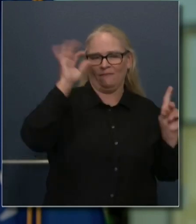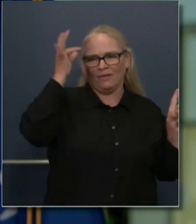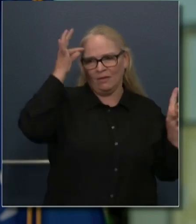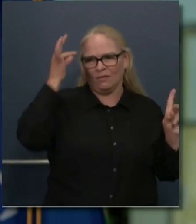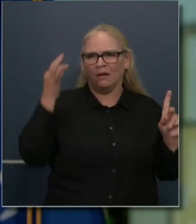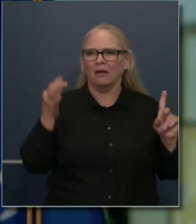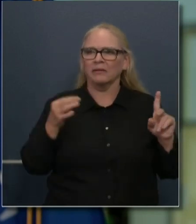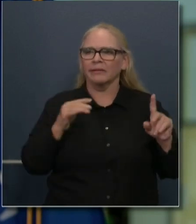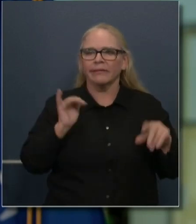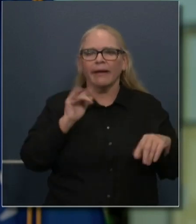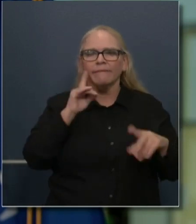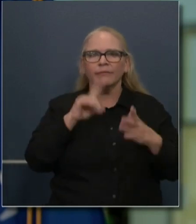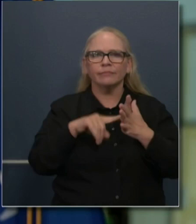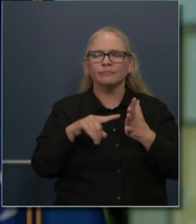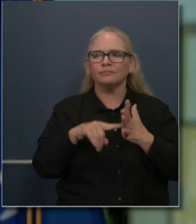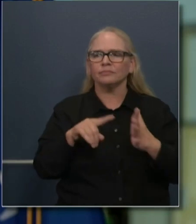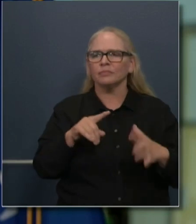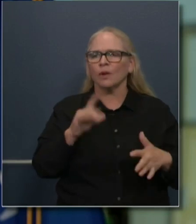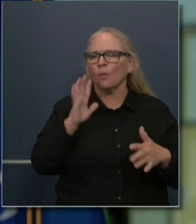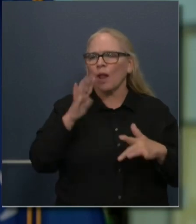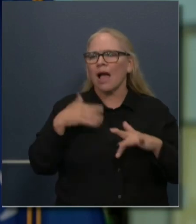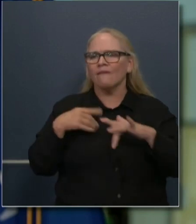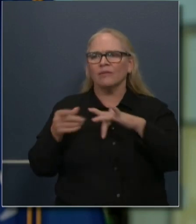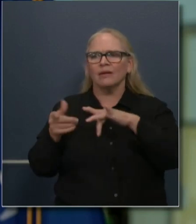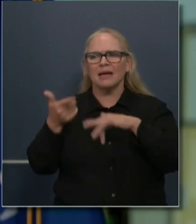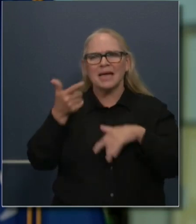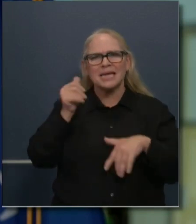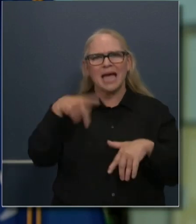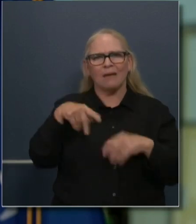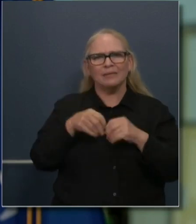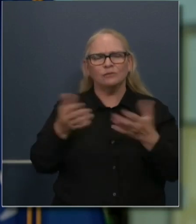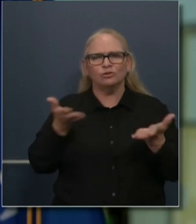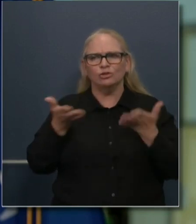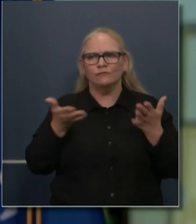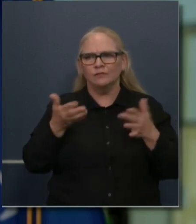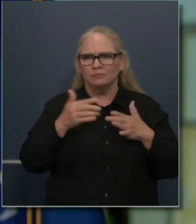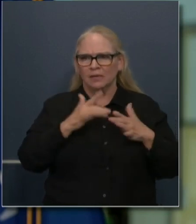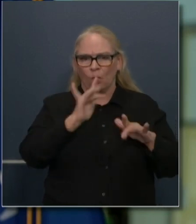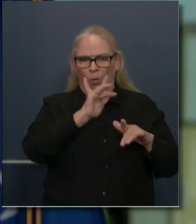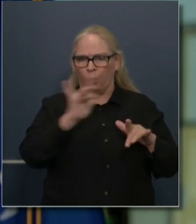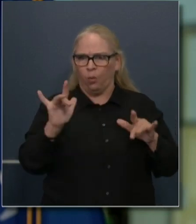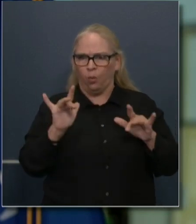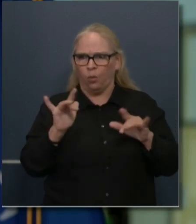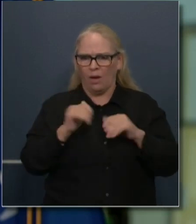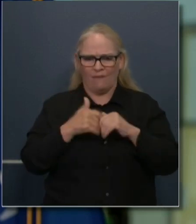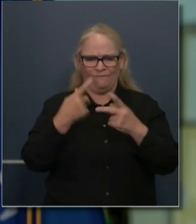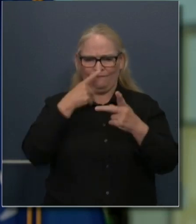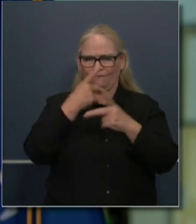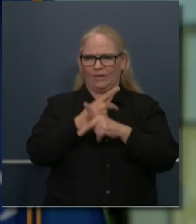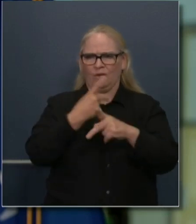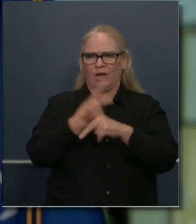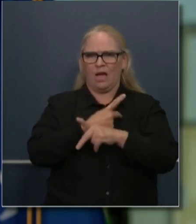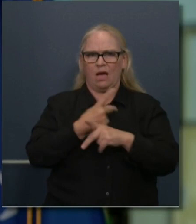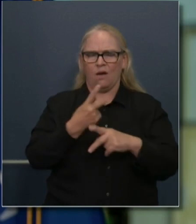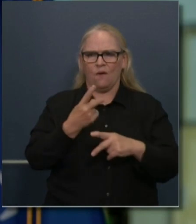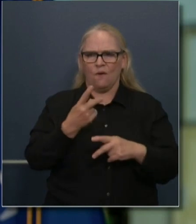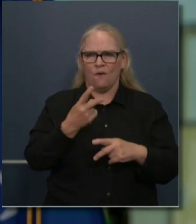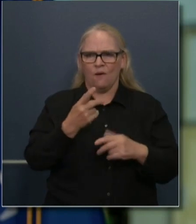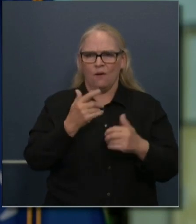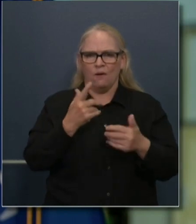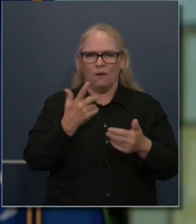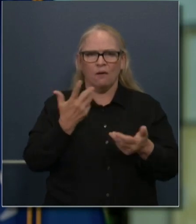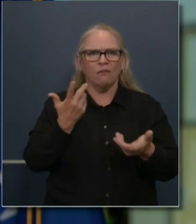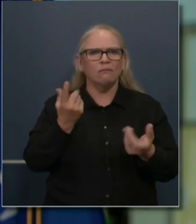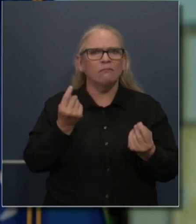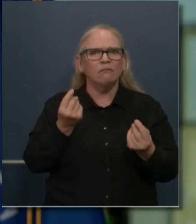gap in services. So just wondering if you've sat down and really crunched the numbers and looked at what that would actually mean